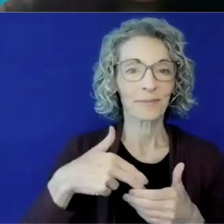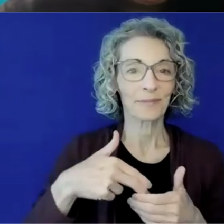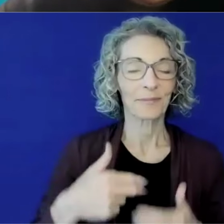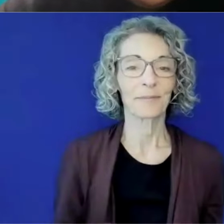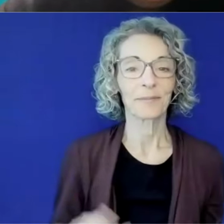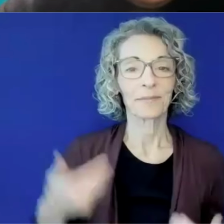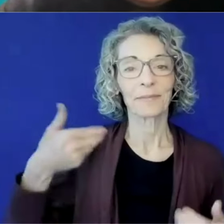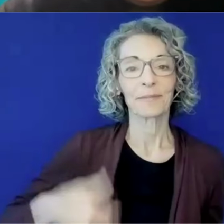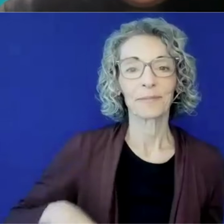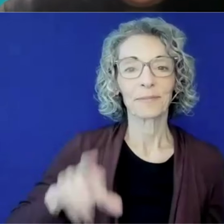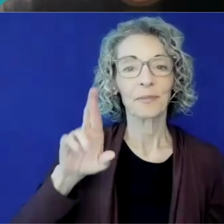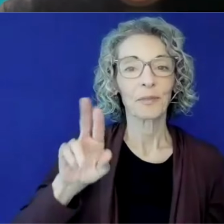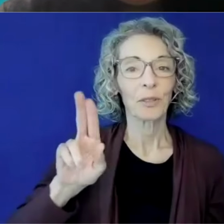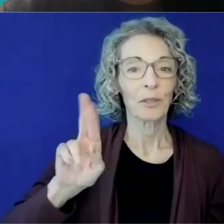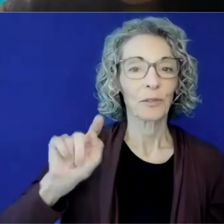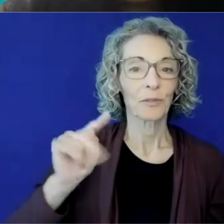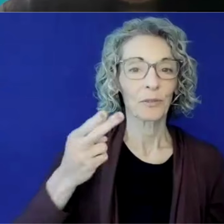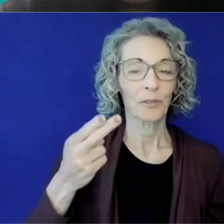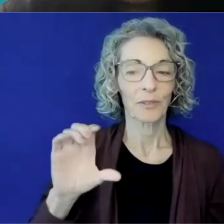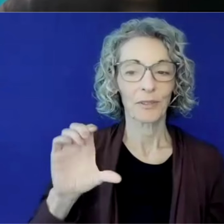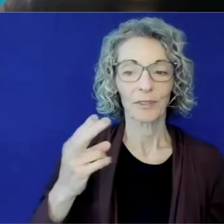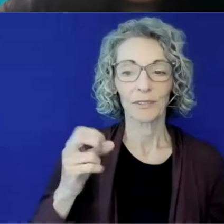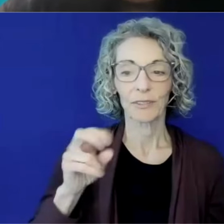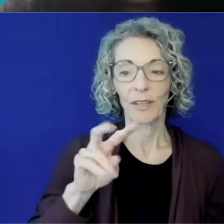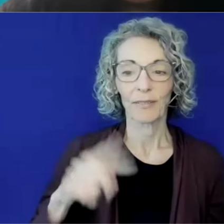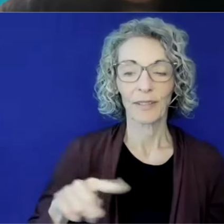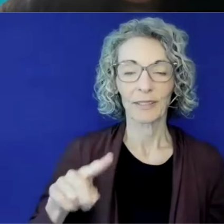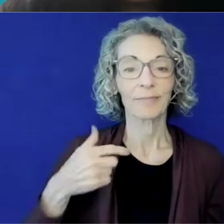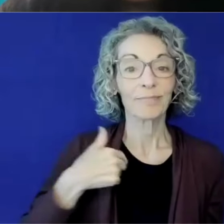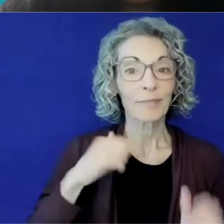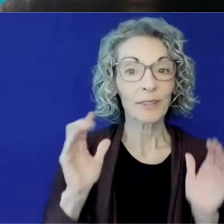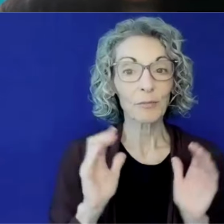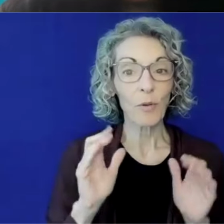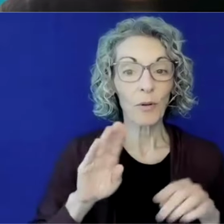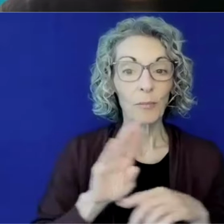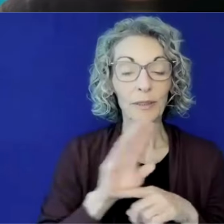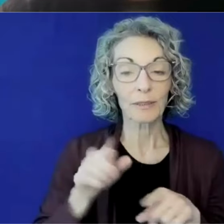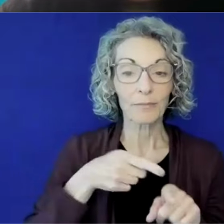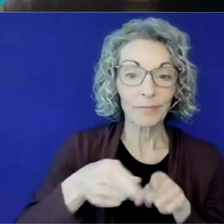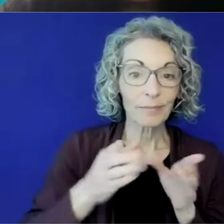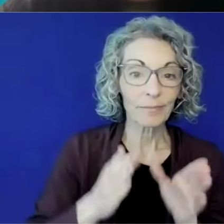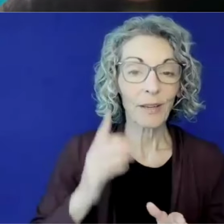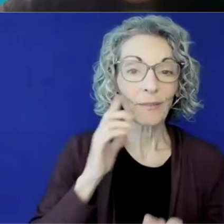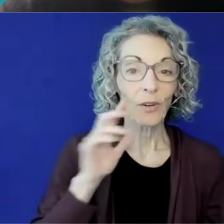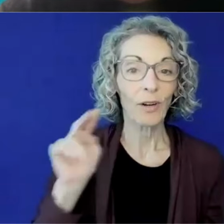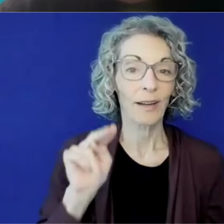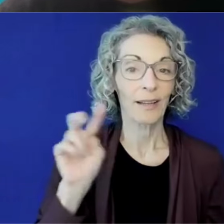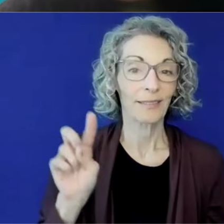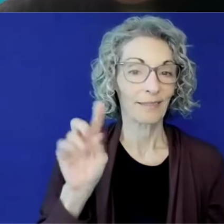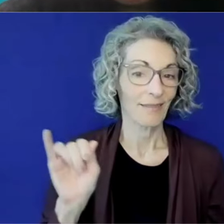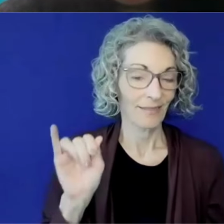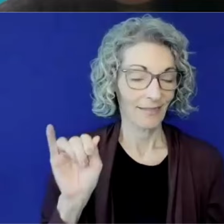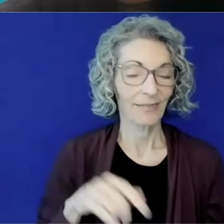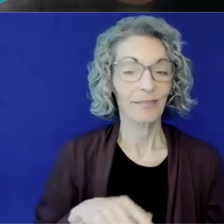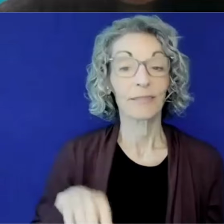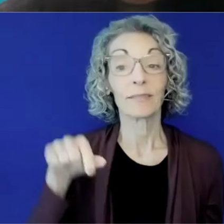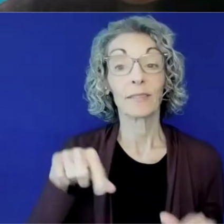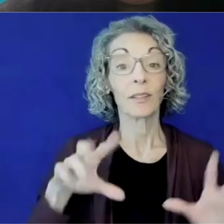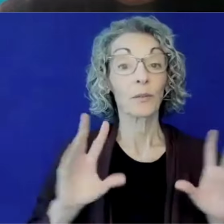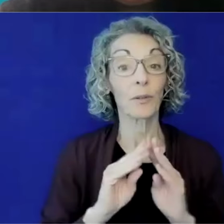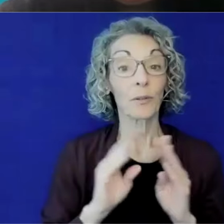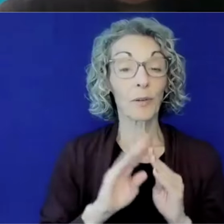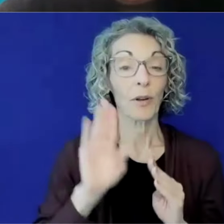My name is Ruth Chavez. I am a small business specialist for the National Disability Institute. This webinar will